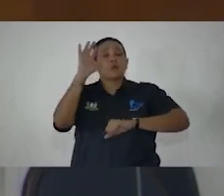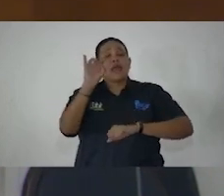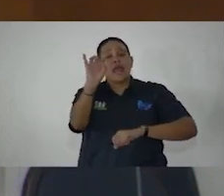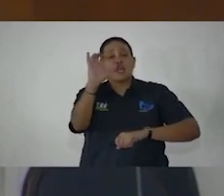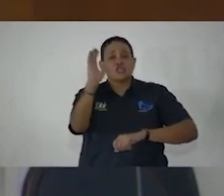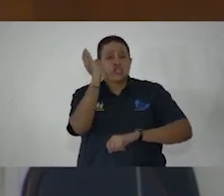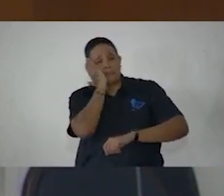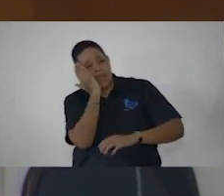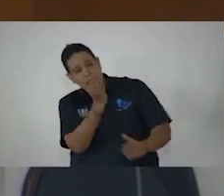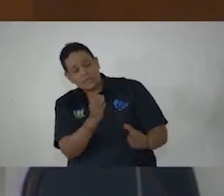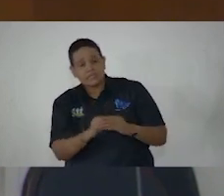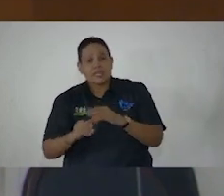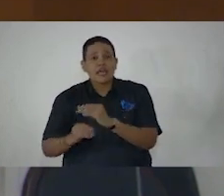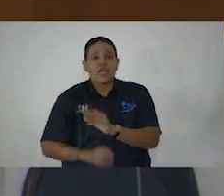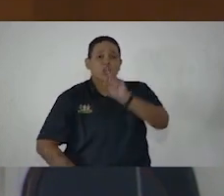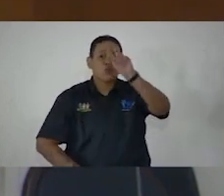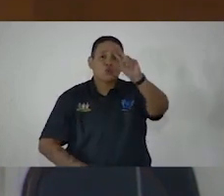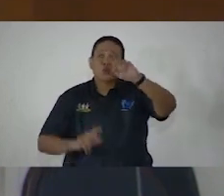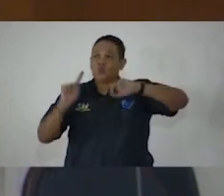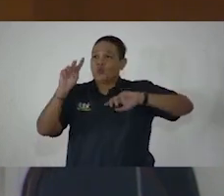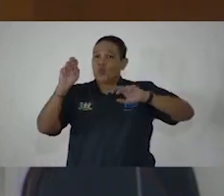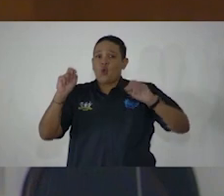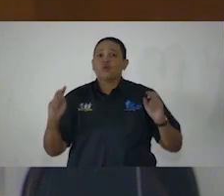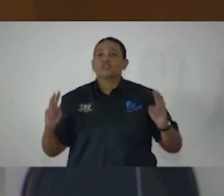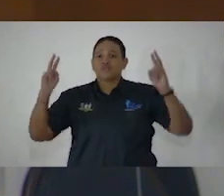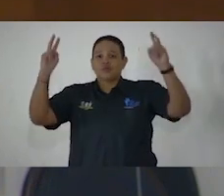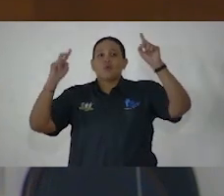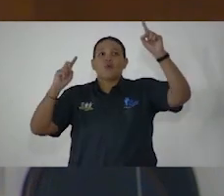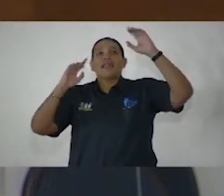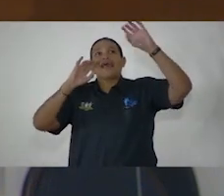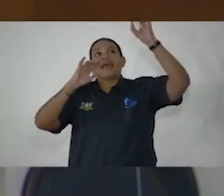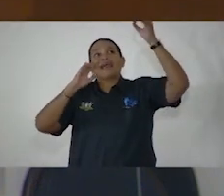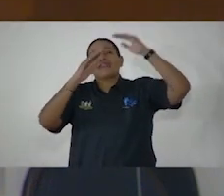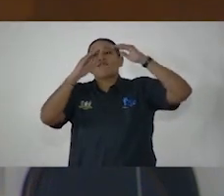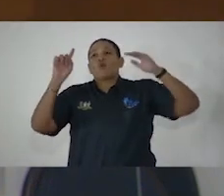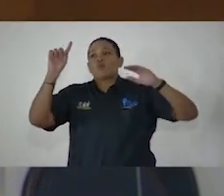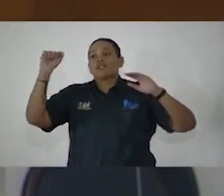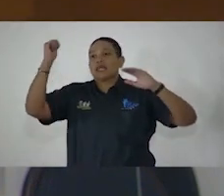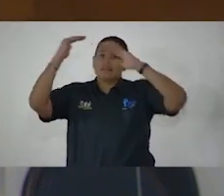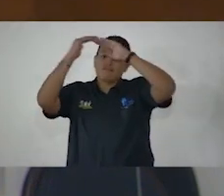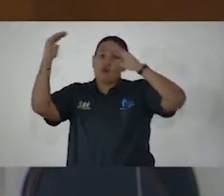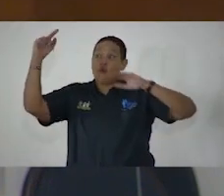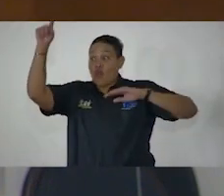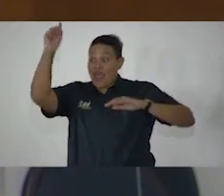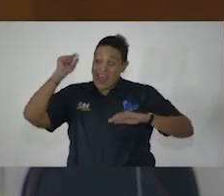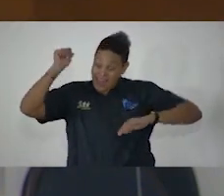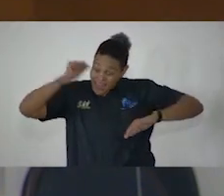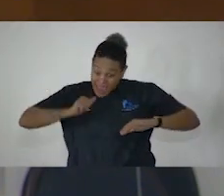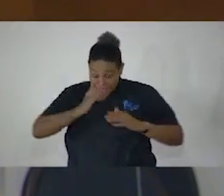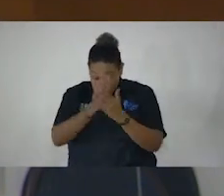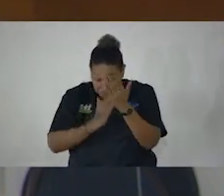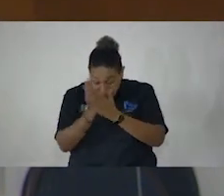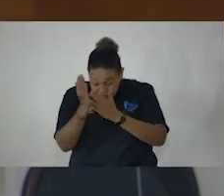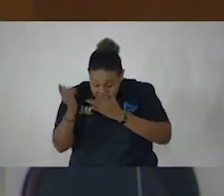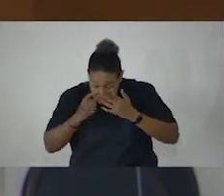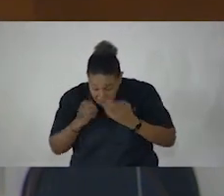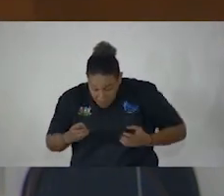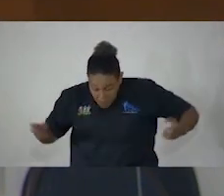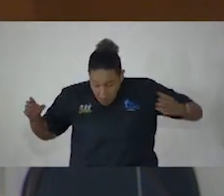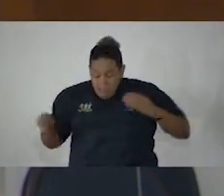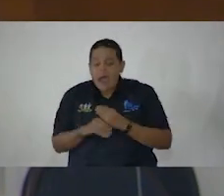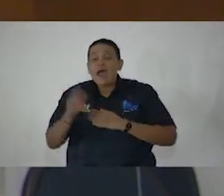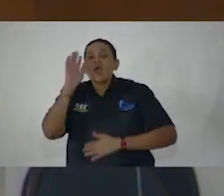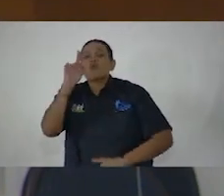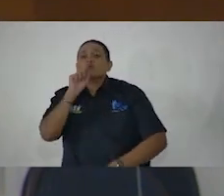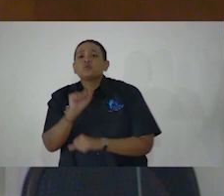800 beds in 2 towers, one 8th floor, one 10th, and every single piece of equipment will